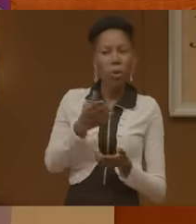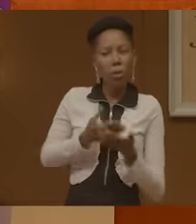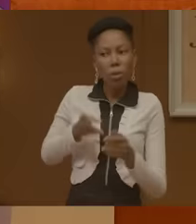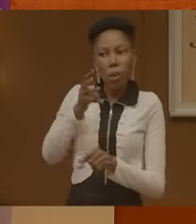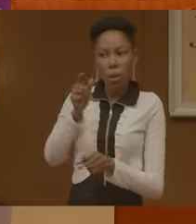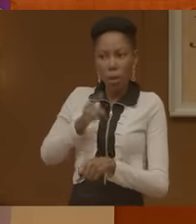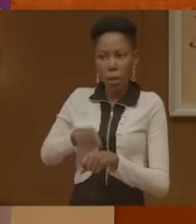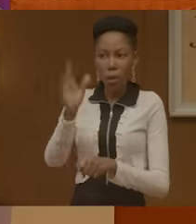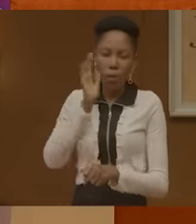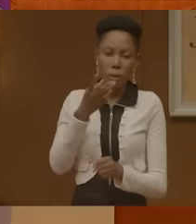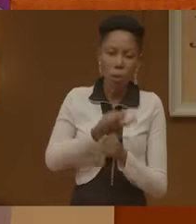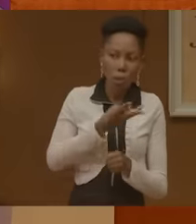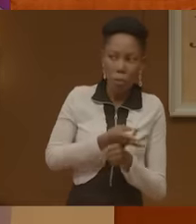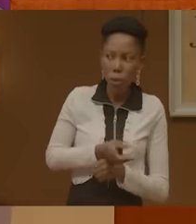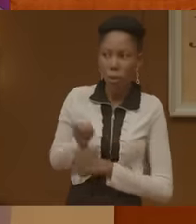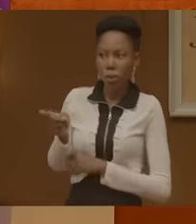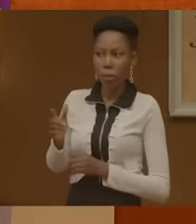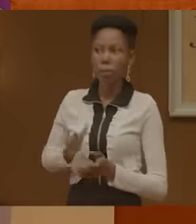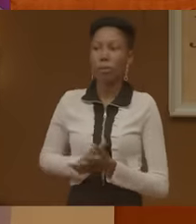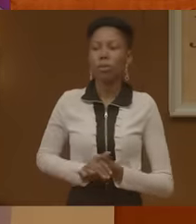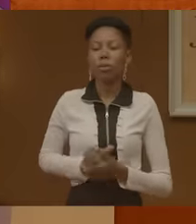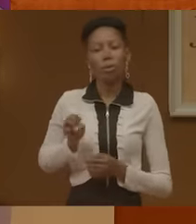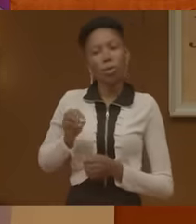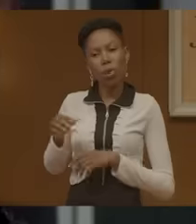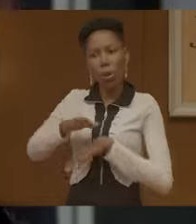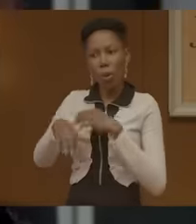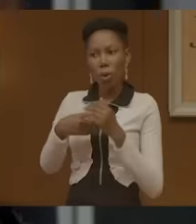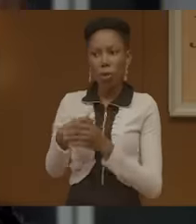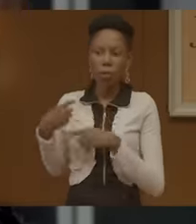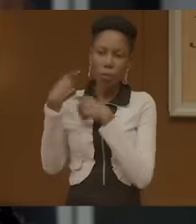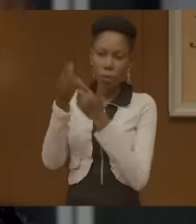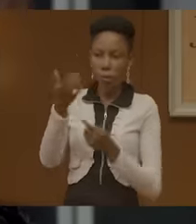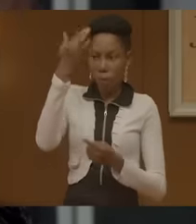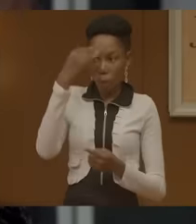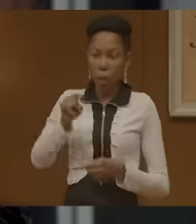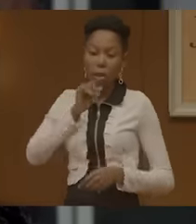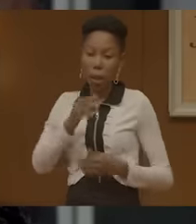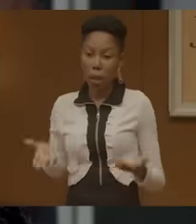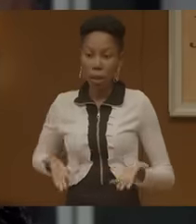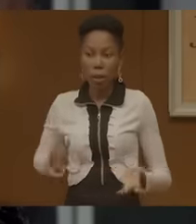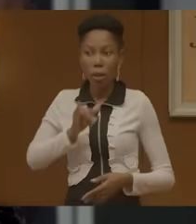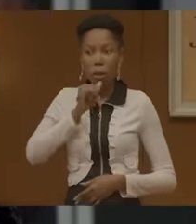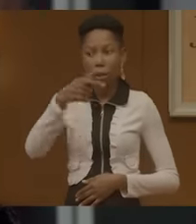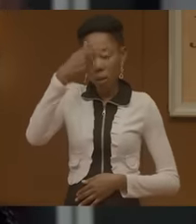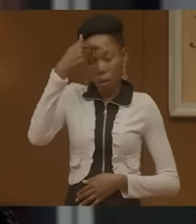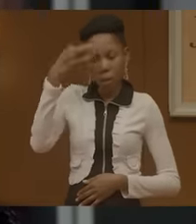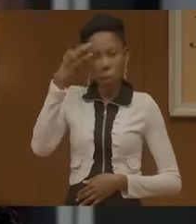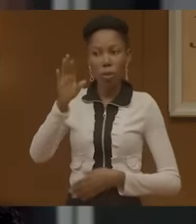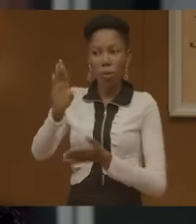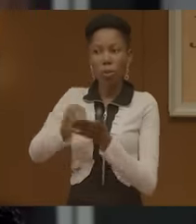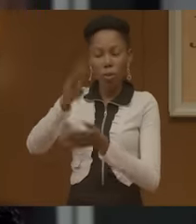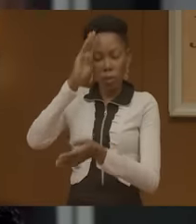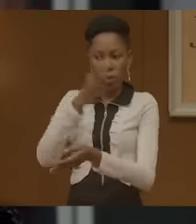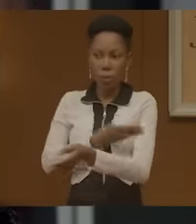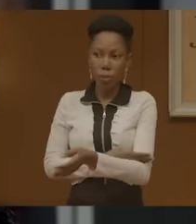that he could allow me to come in. So all these things have been going on. Why I even brought him here is because of my boy. These